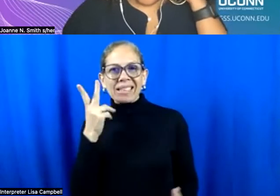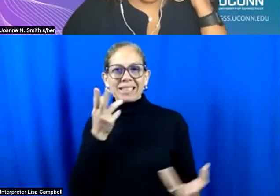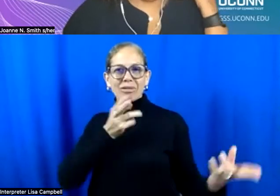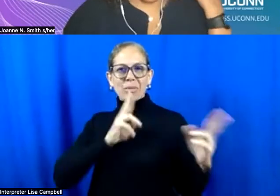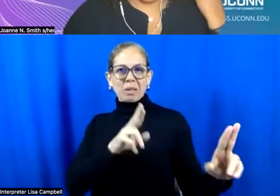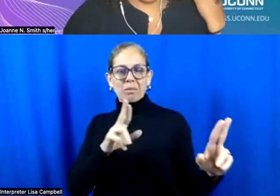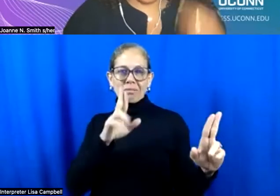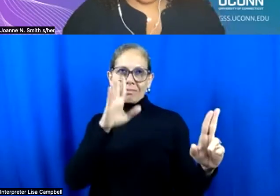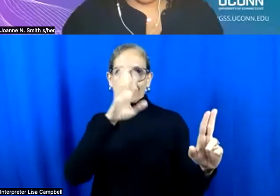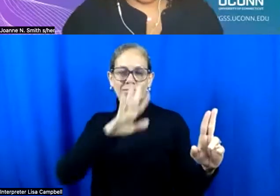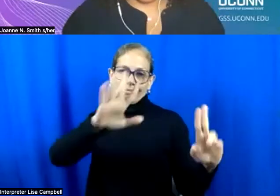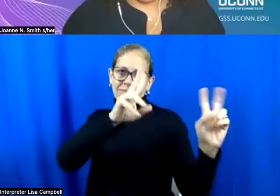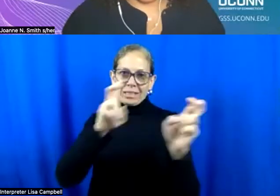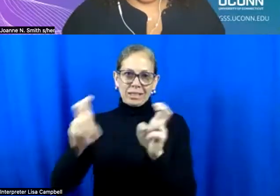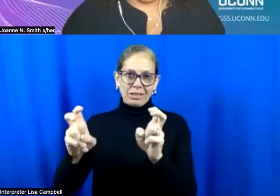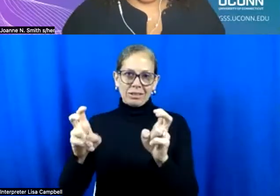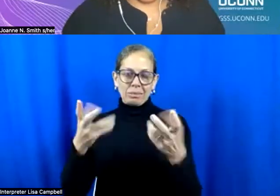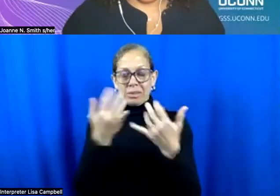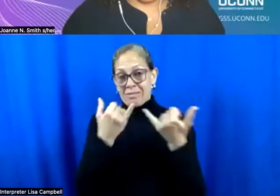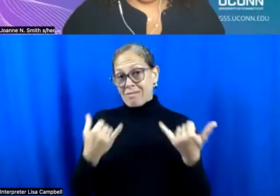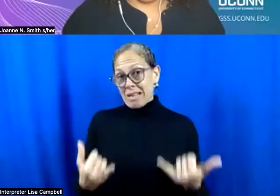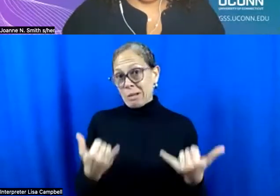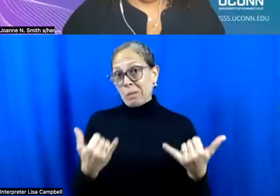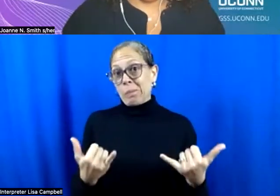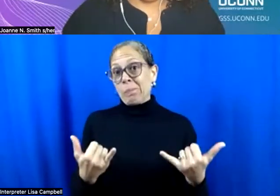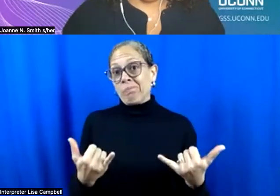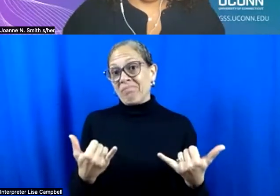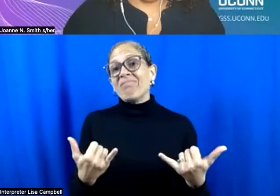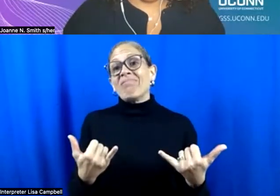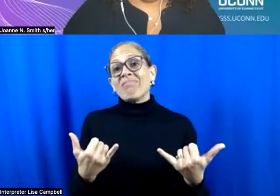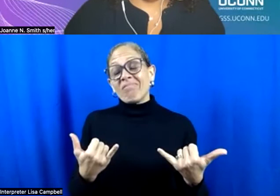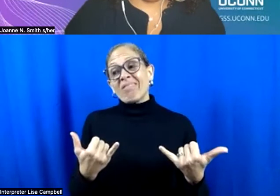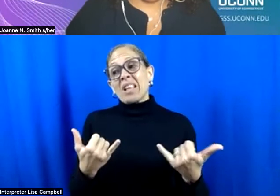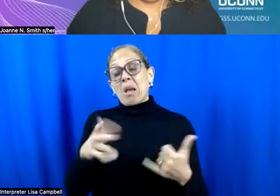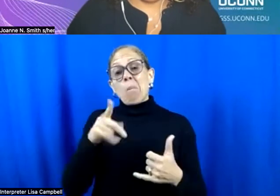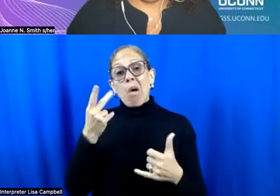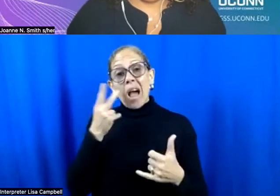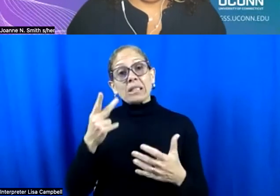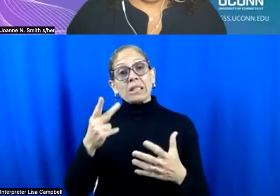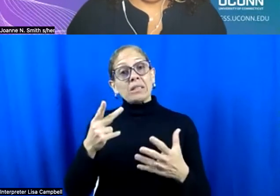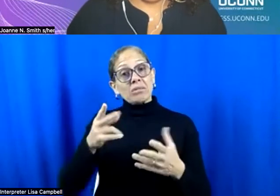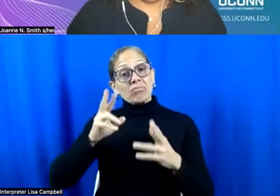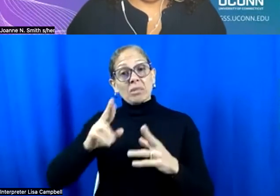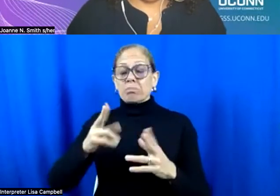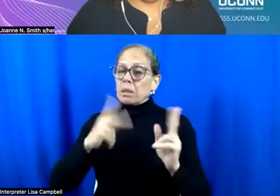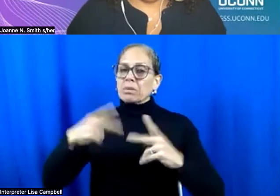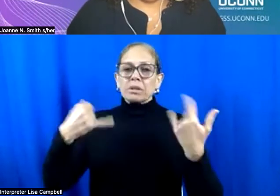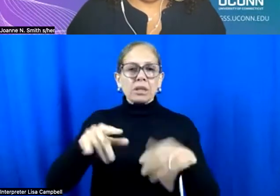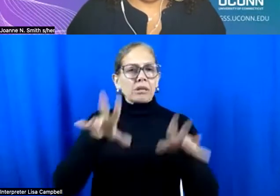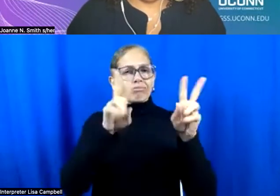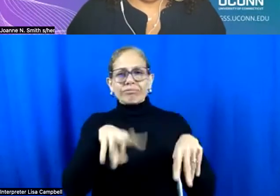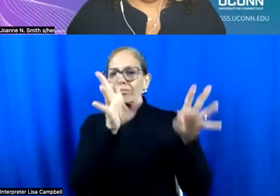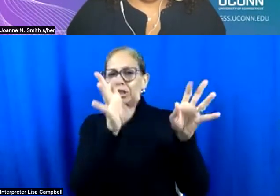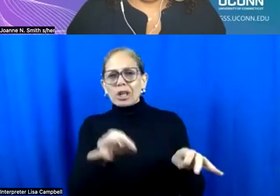And so now we're in a time when, I mean, those are still real politics of respectability, and people still judge and shame and blame